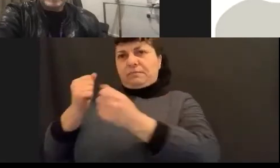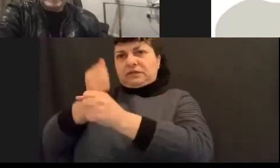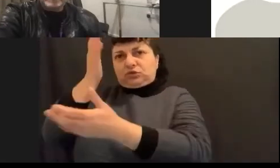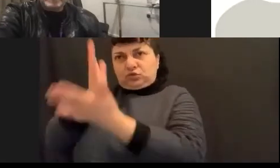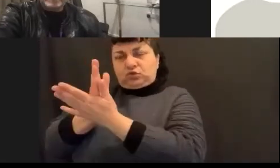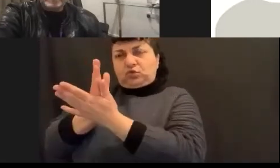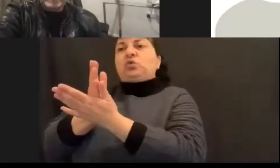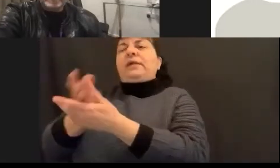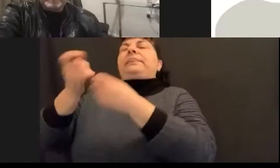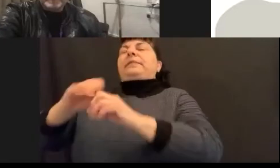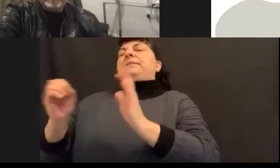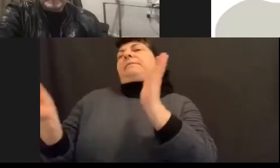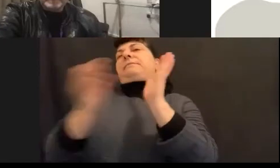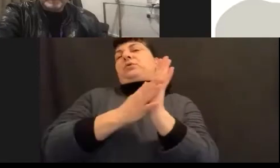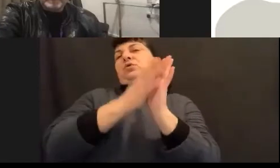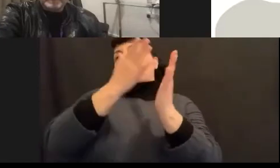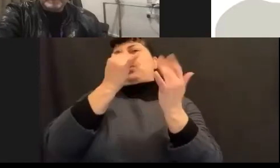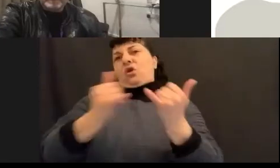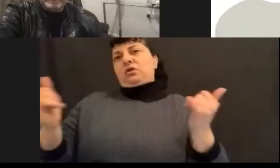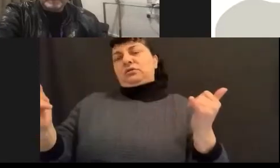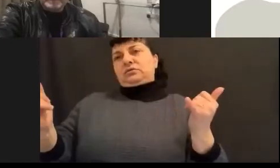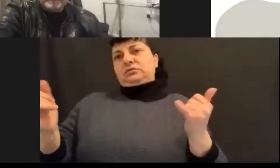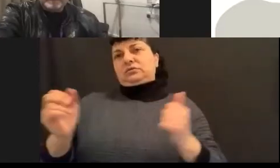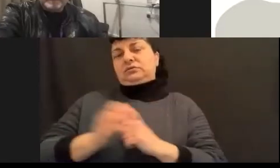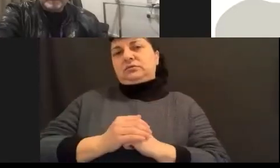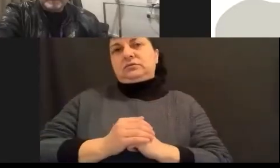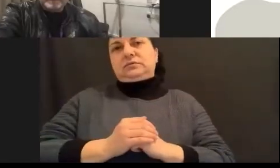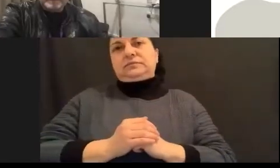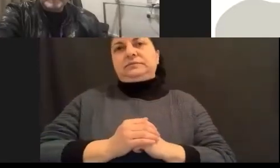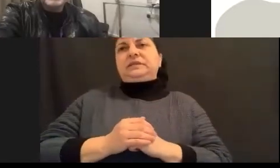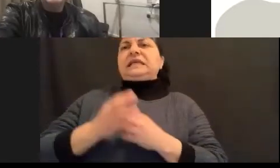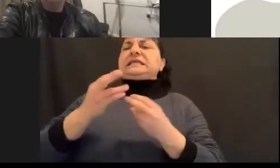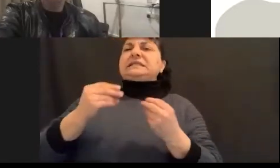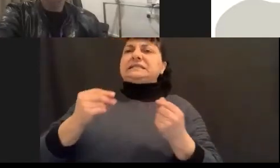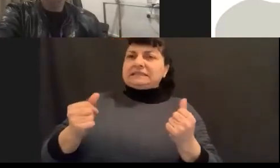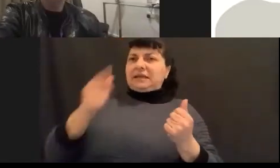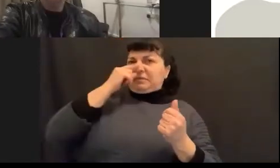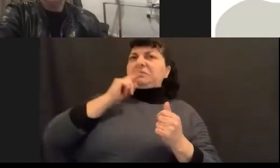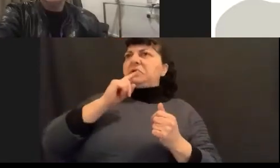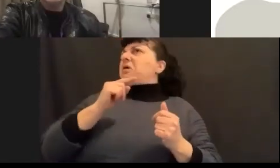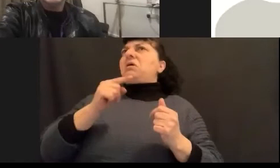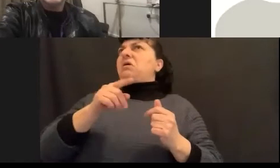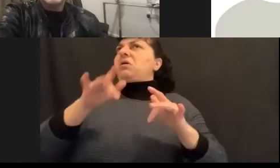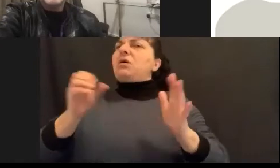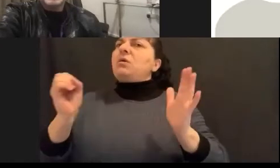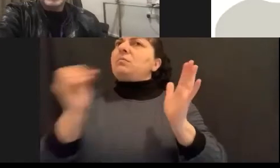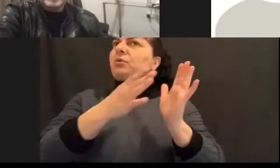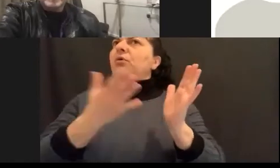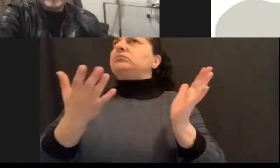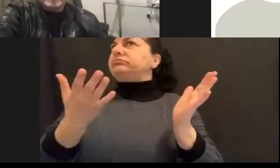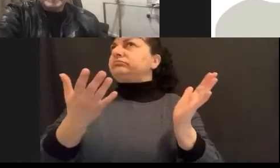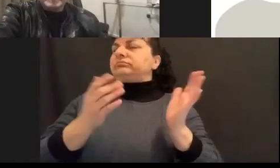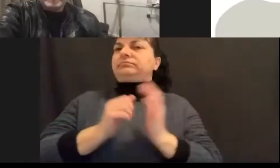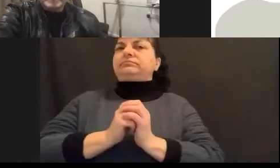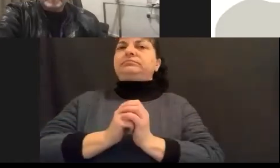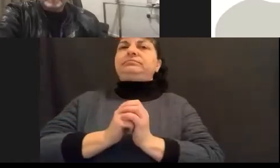think maybe the post I put tonight about one of the school locations may not have been on the department's website. The reason that that